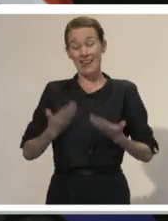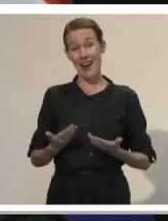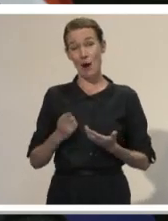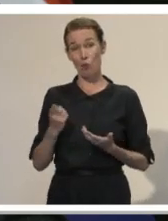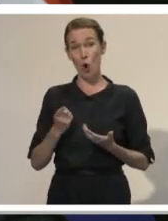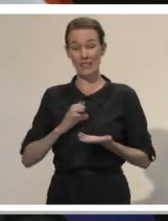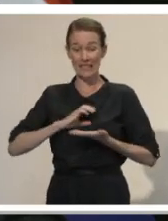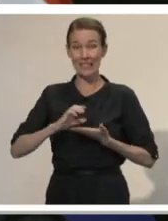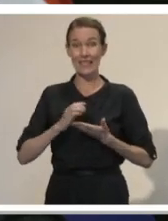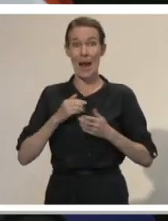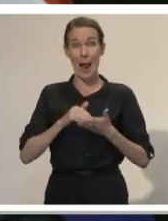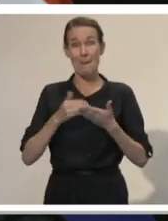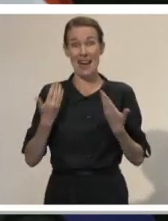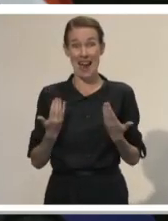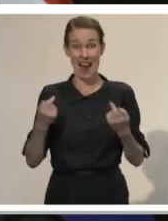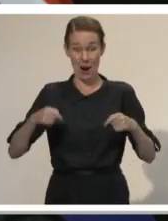support. And